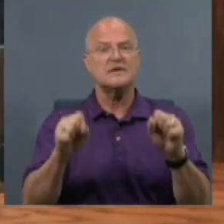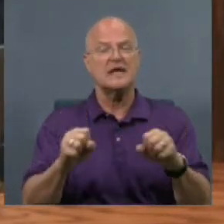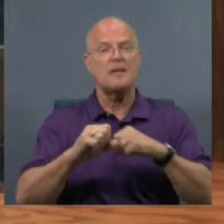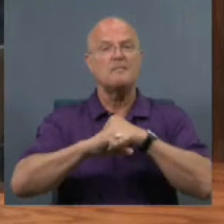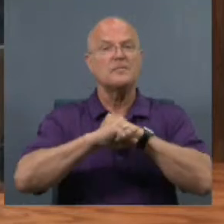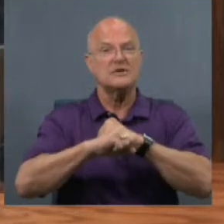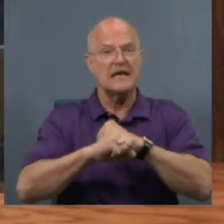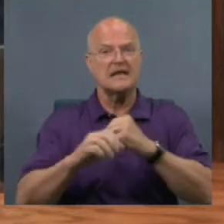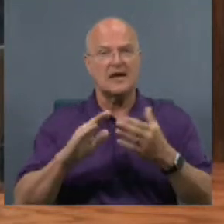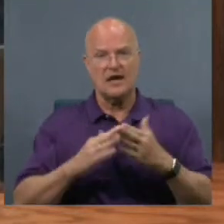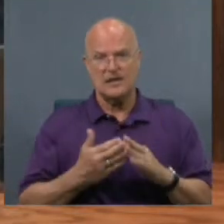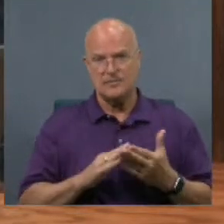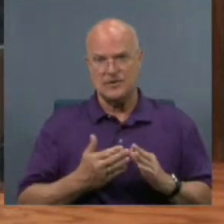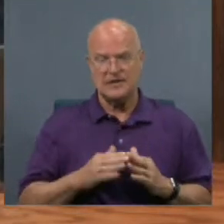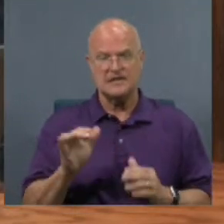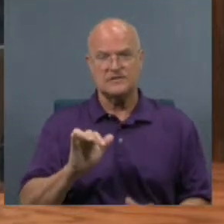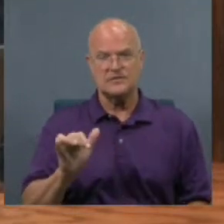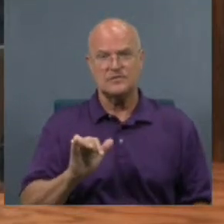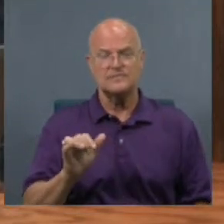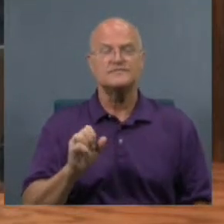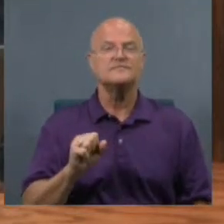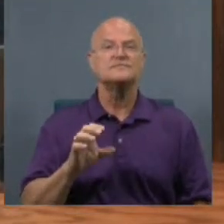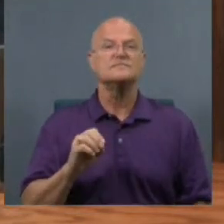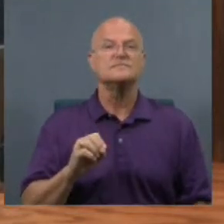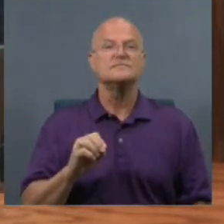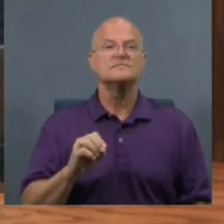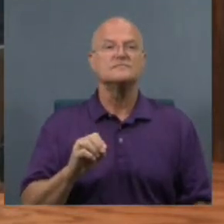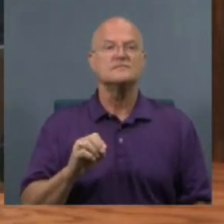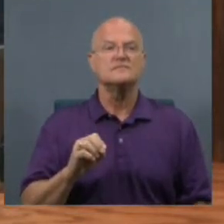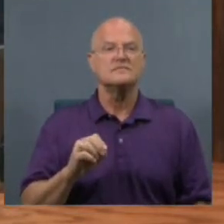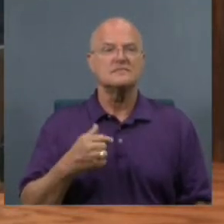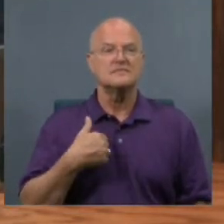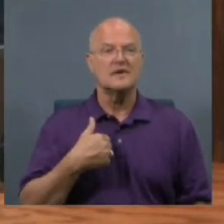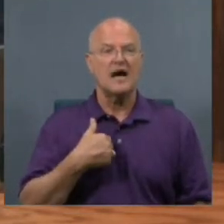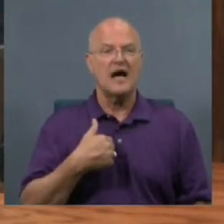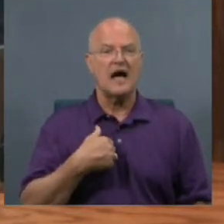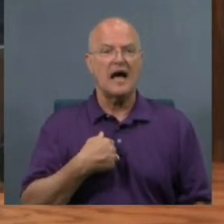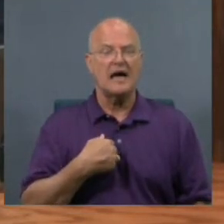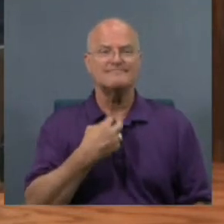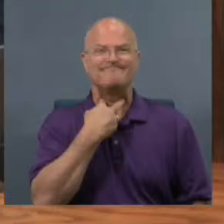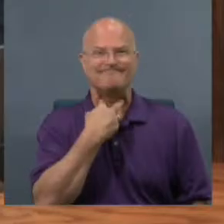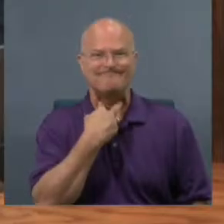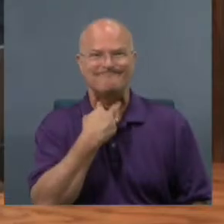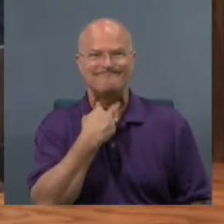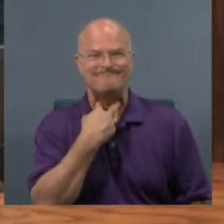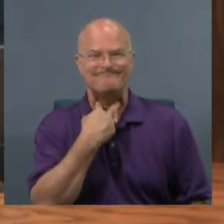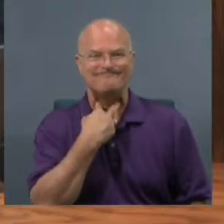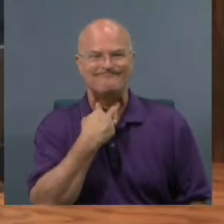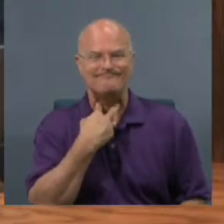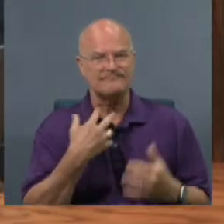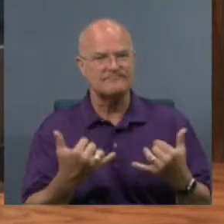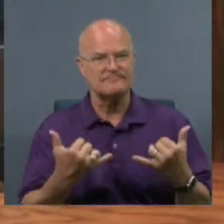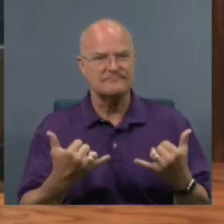our community. So I'm at a quandary right now,